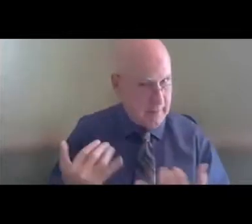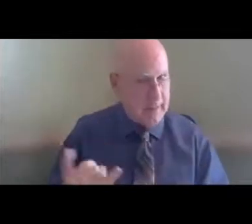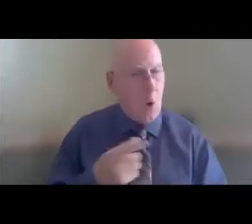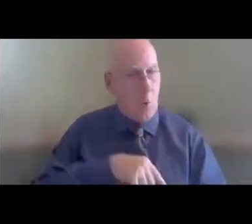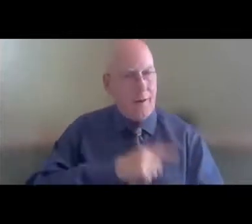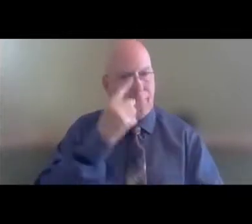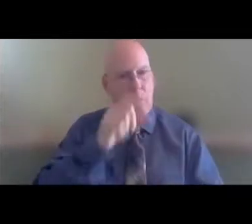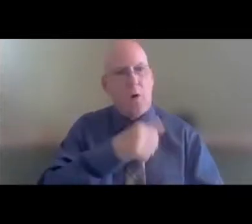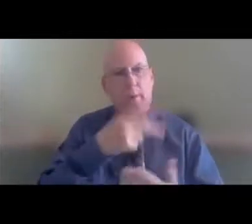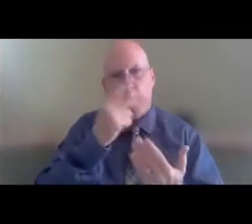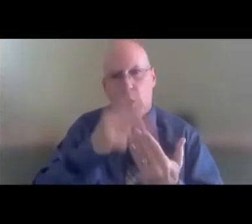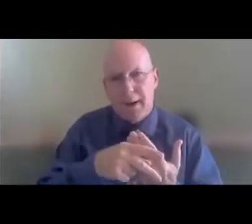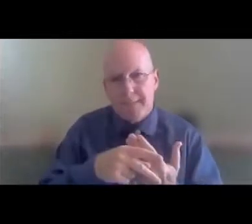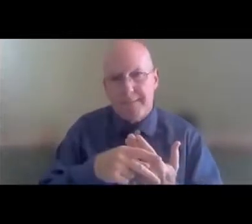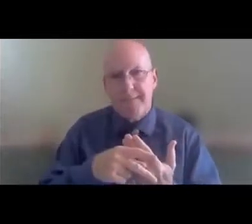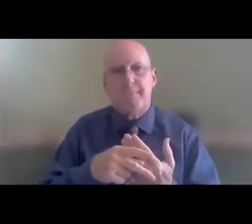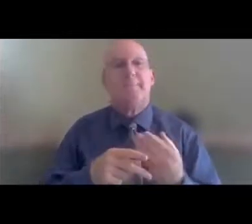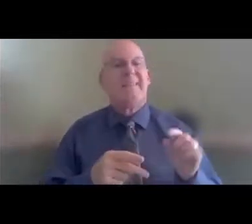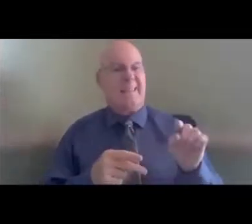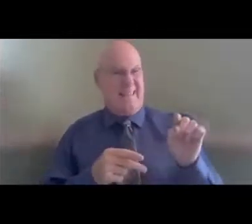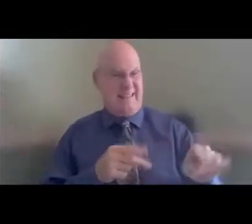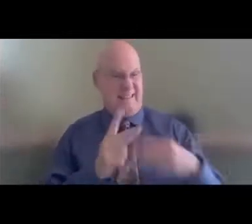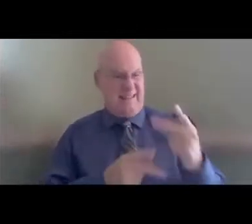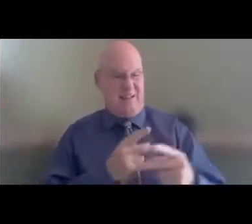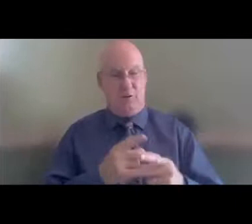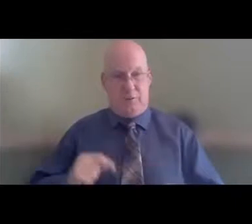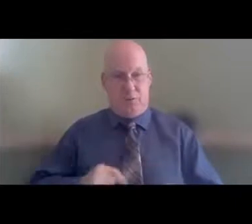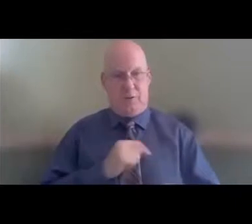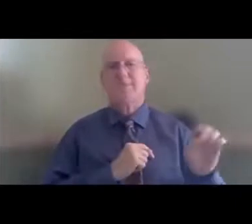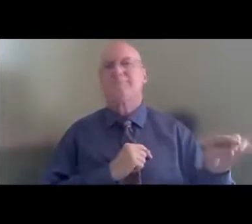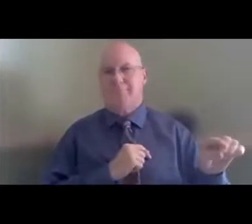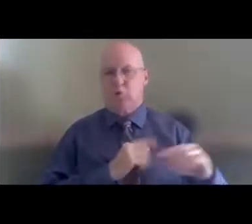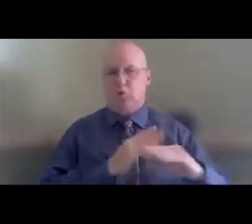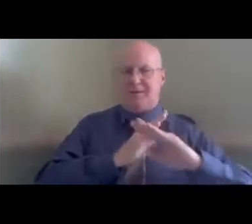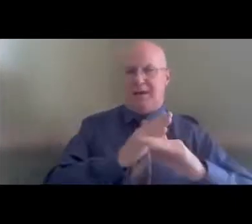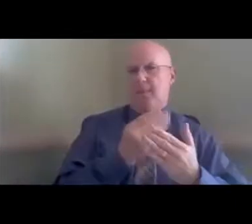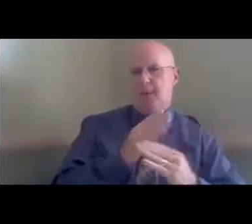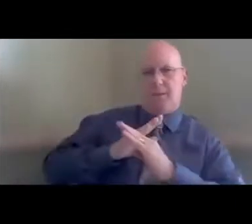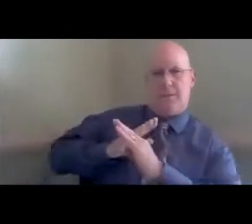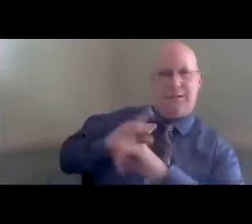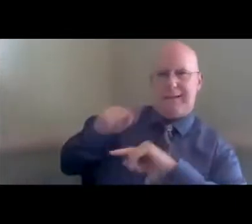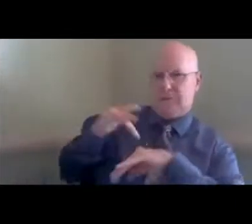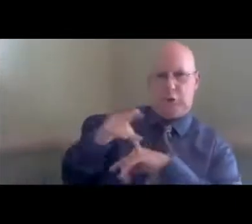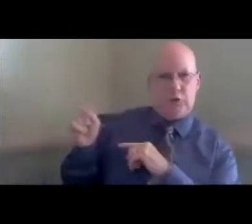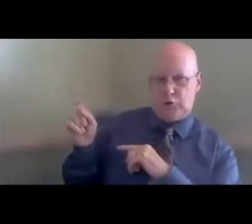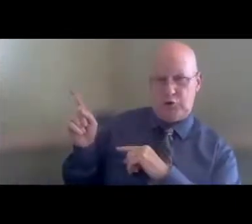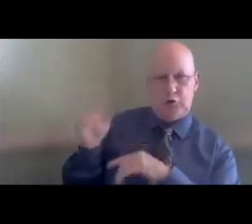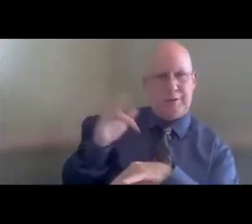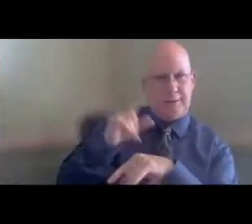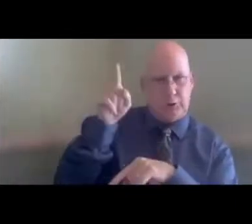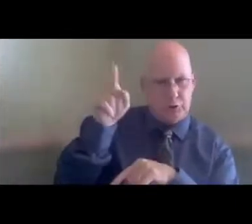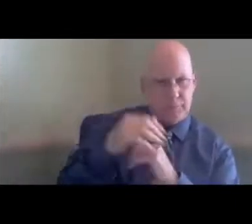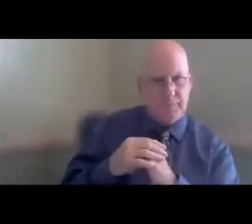other programs. This type of trust would be used to shelter those dollars. Because remember, they can't just give away